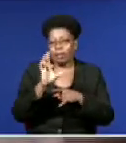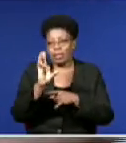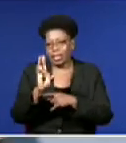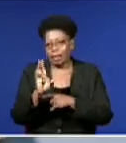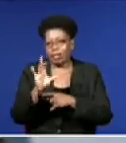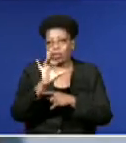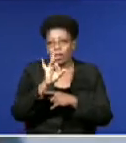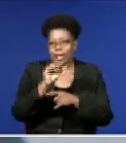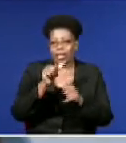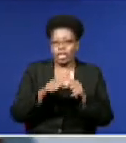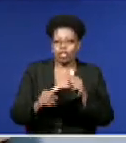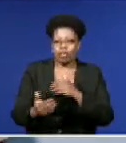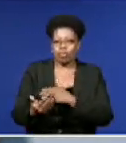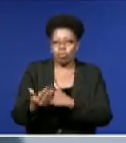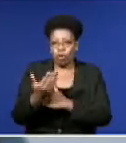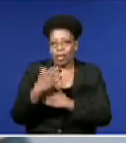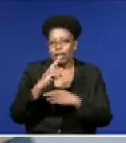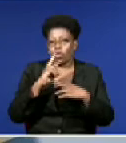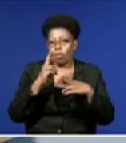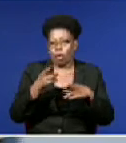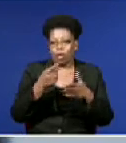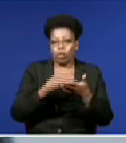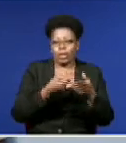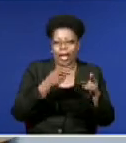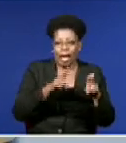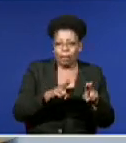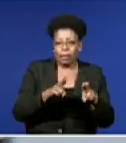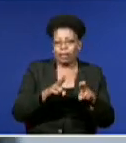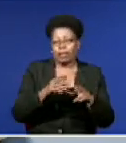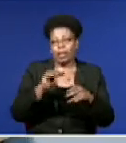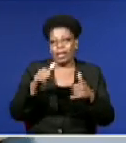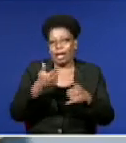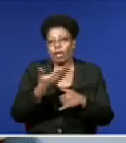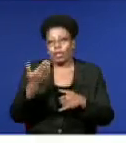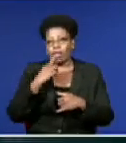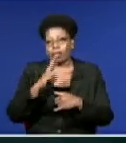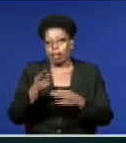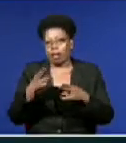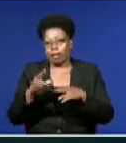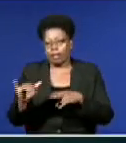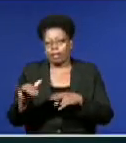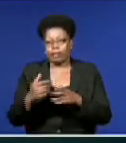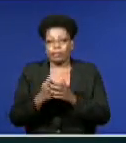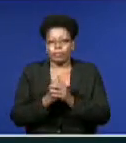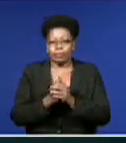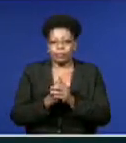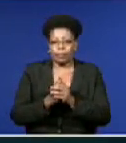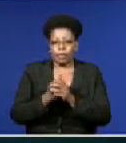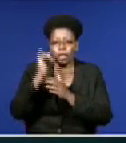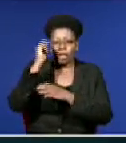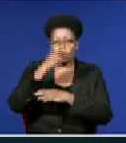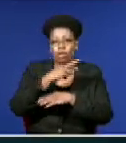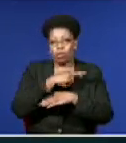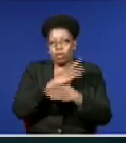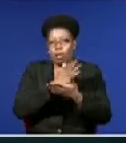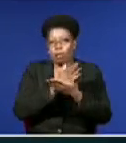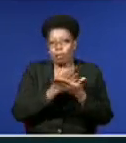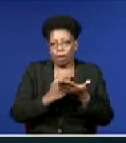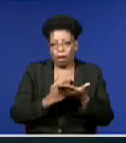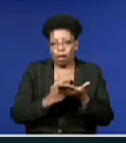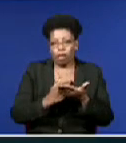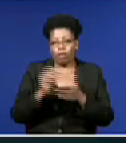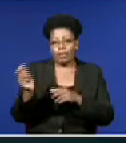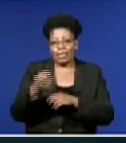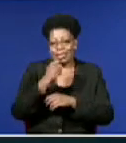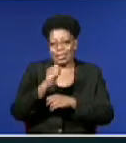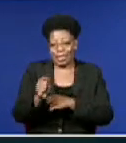and to report what went wrong and how things is going. Justin Roberts is a part of the 242's tennis